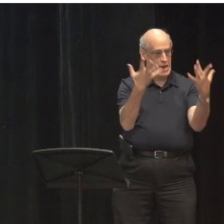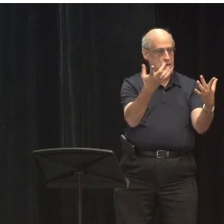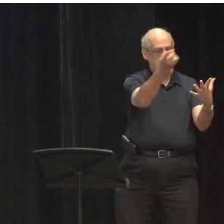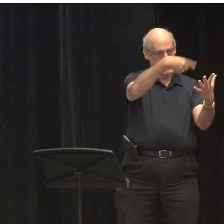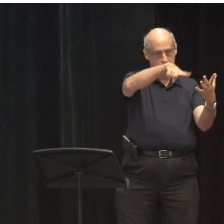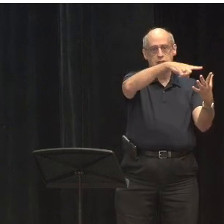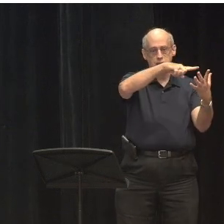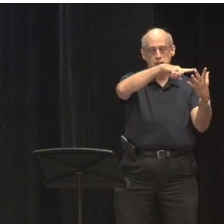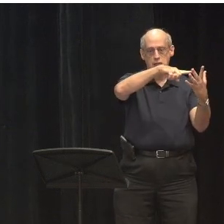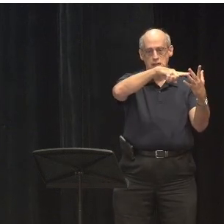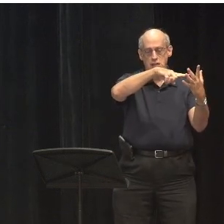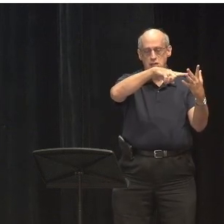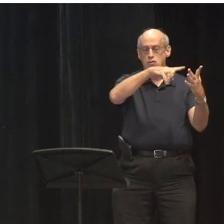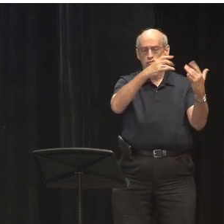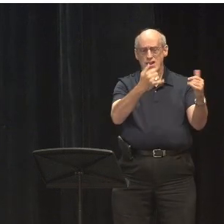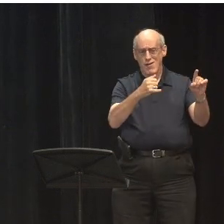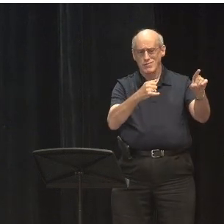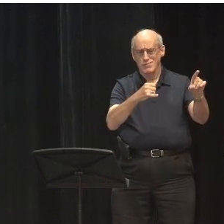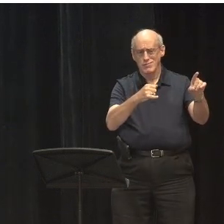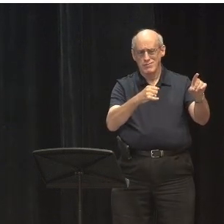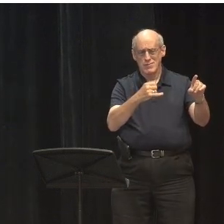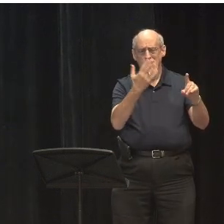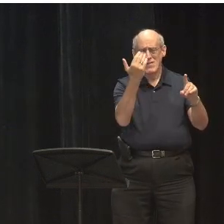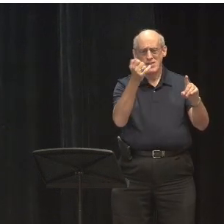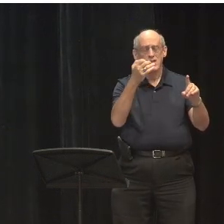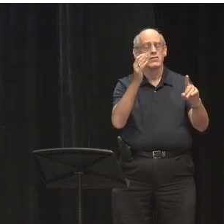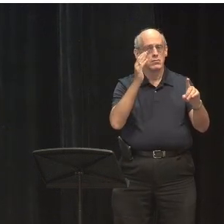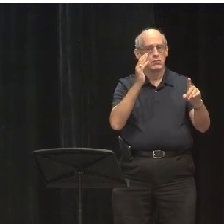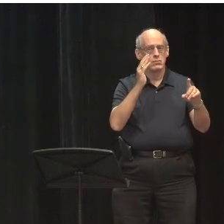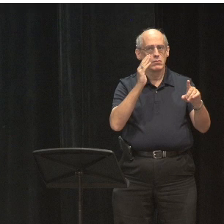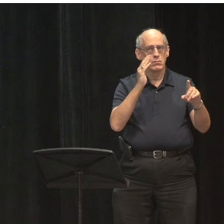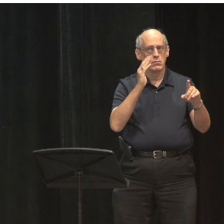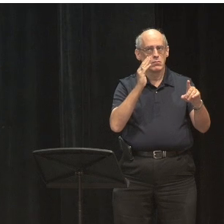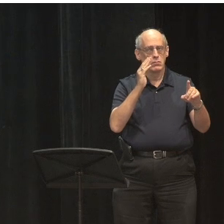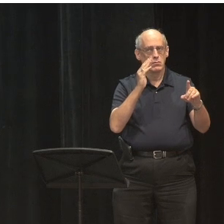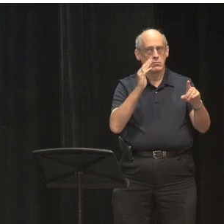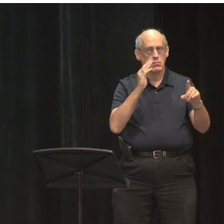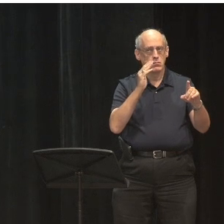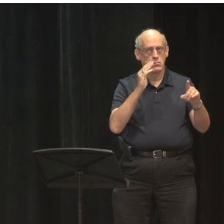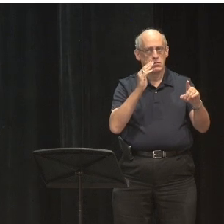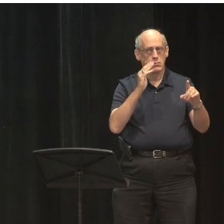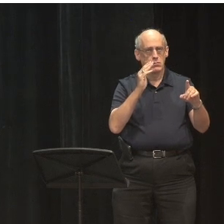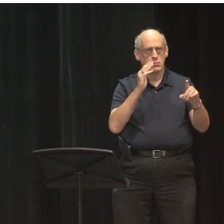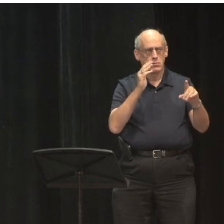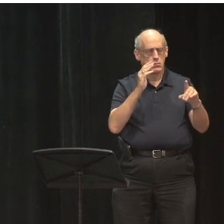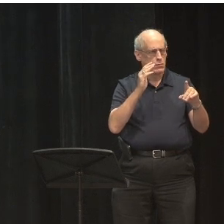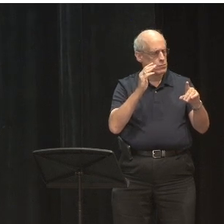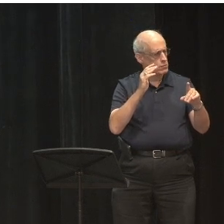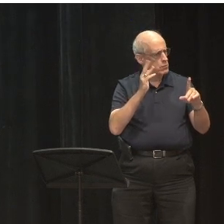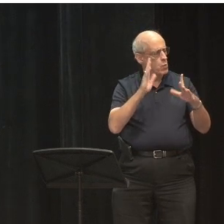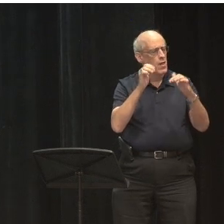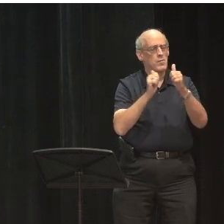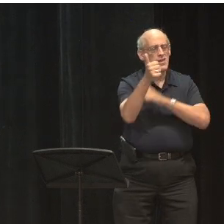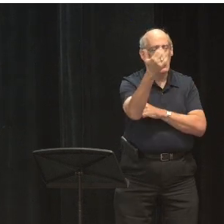many trees that at the moment are 15 feet, are well beyond, not well beyond, but maybe I have to go measure, but they're beyond the